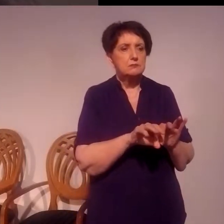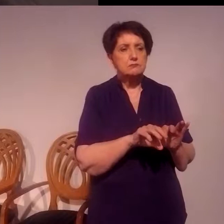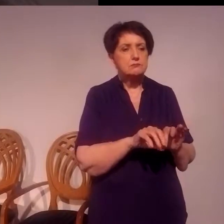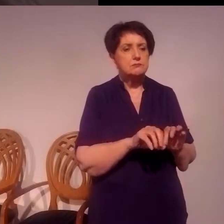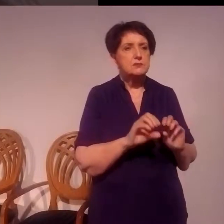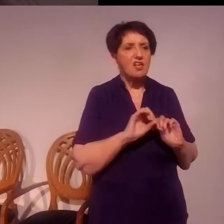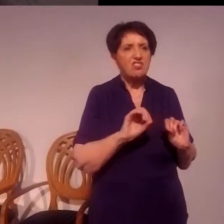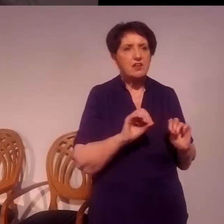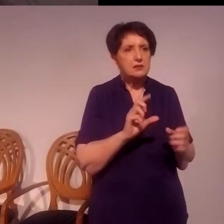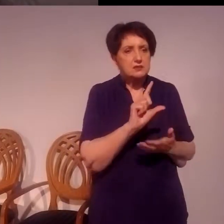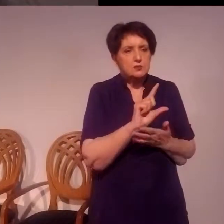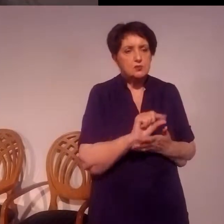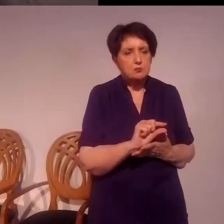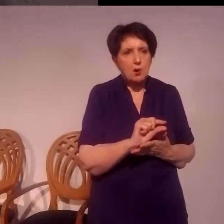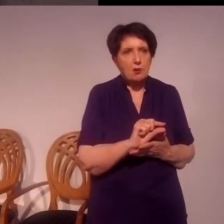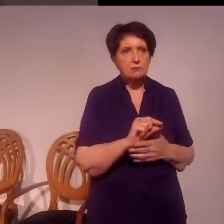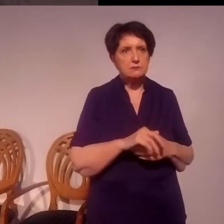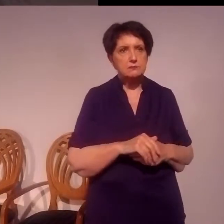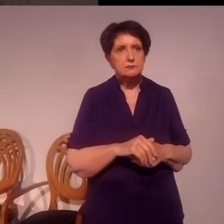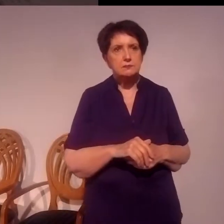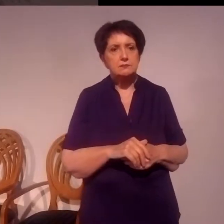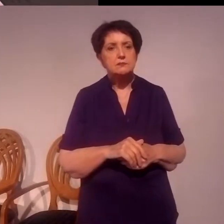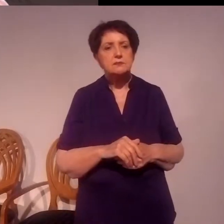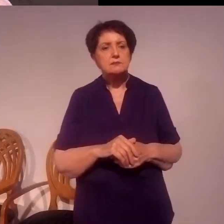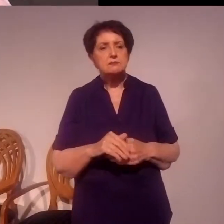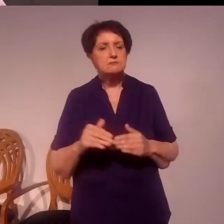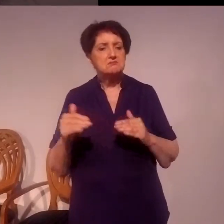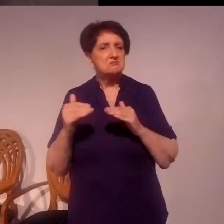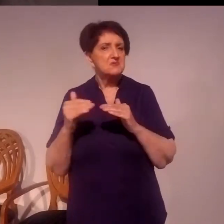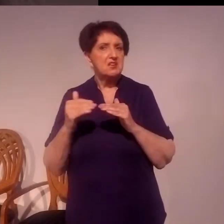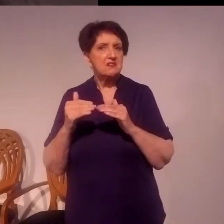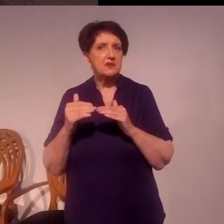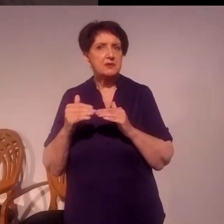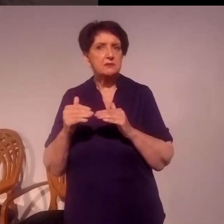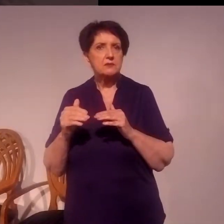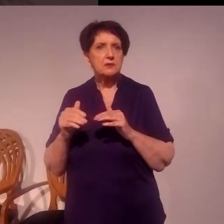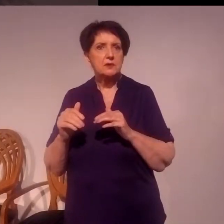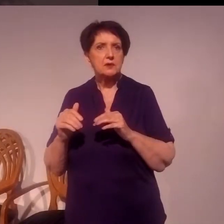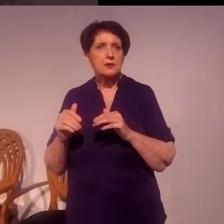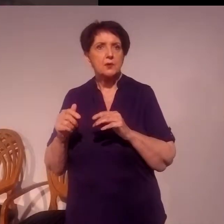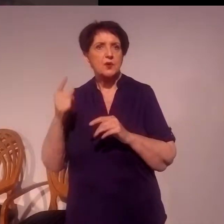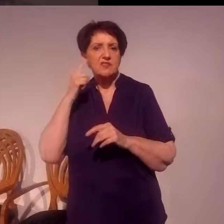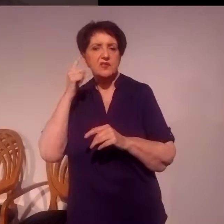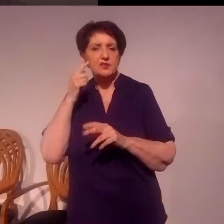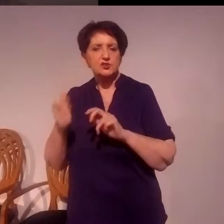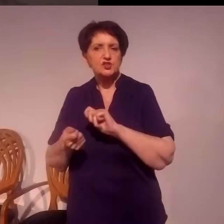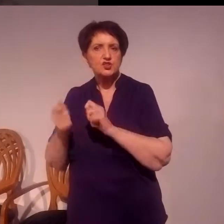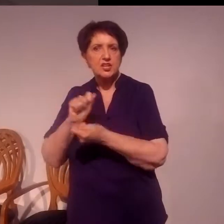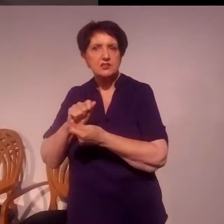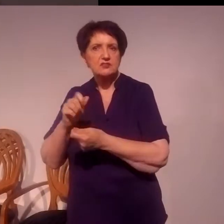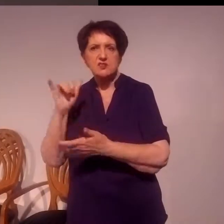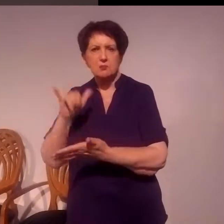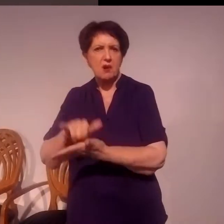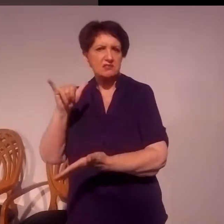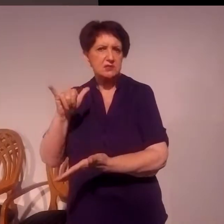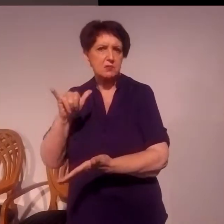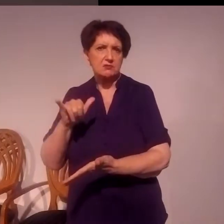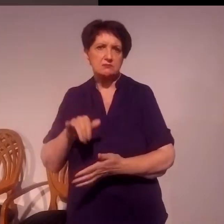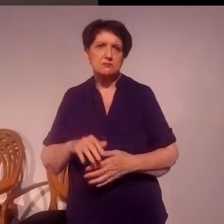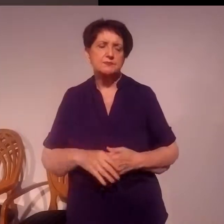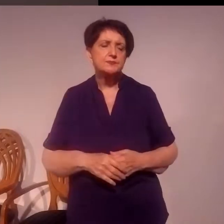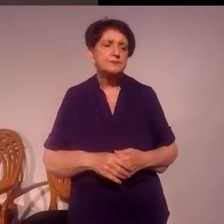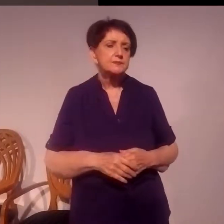small. Even in the circumstances where we could reasonably conclude that change is impossible. There's a beautiful quote